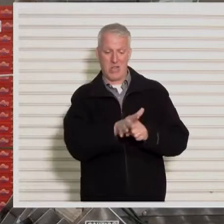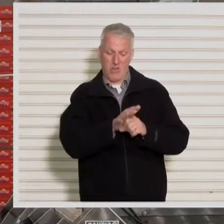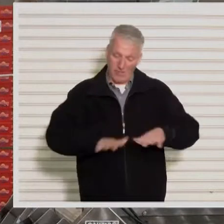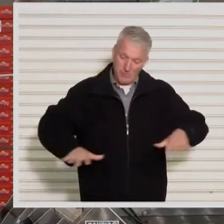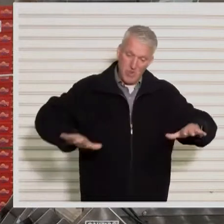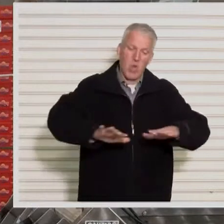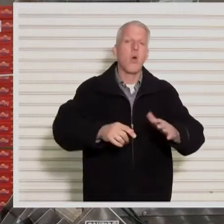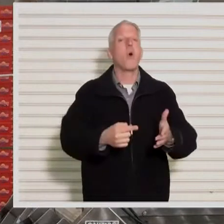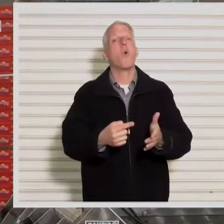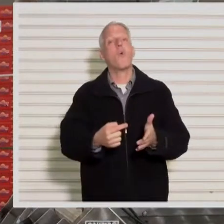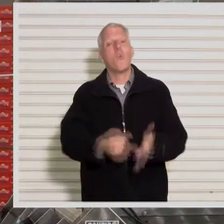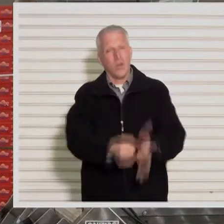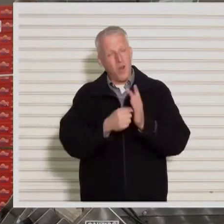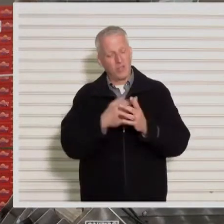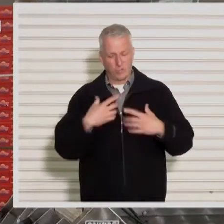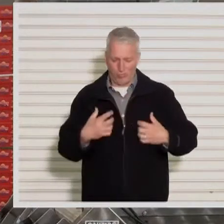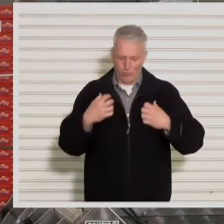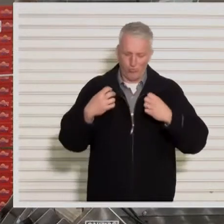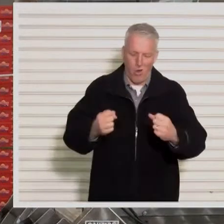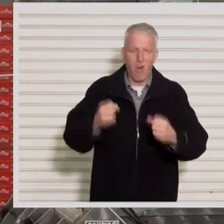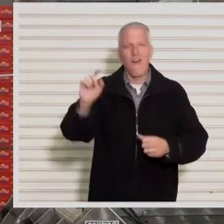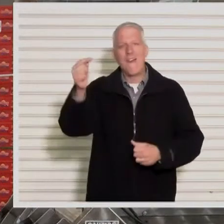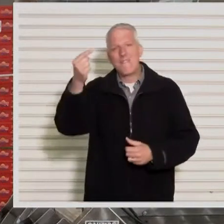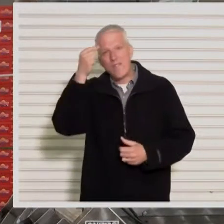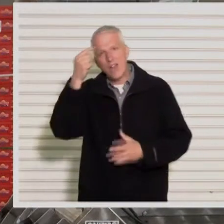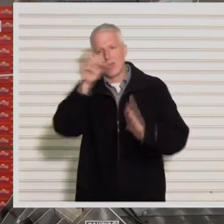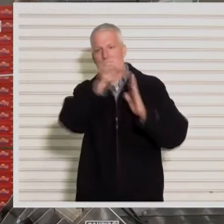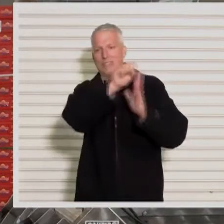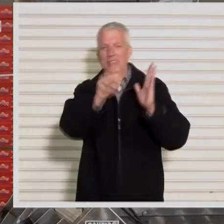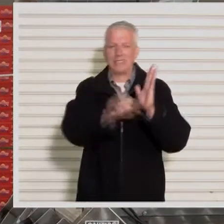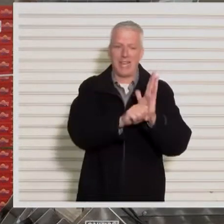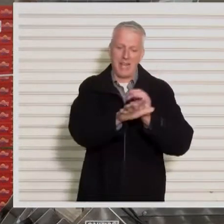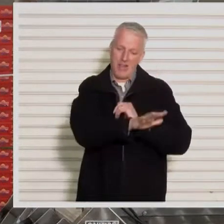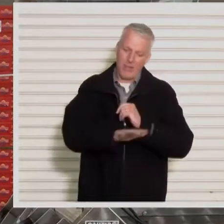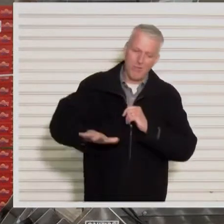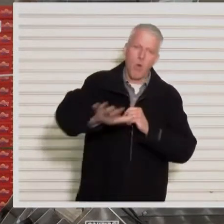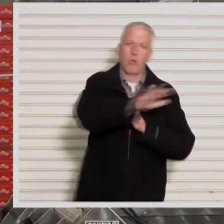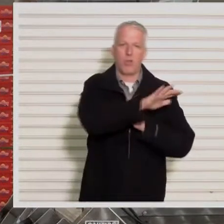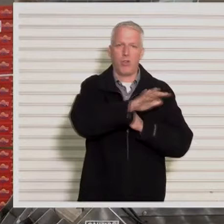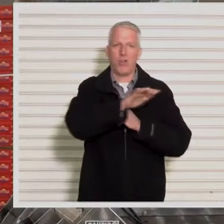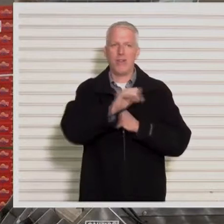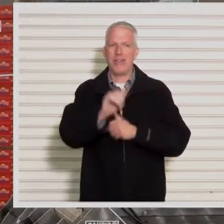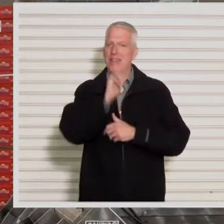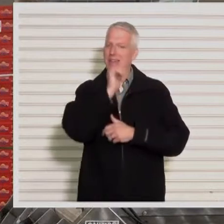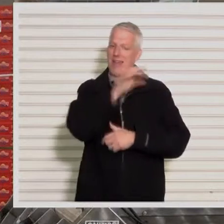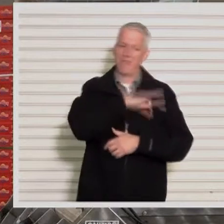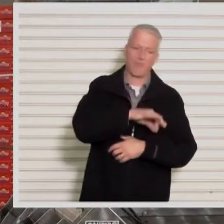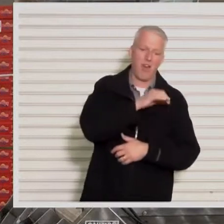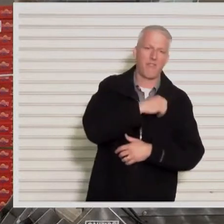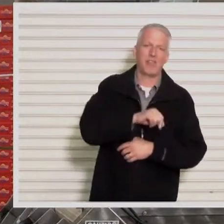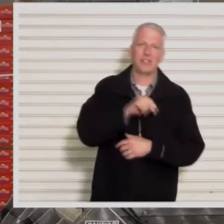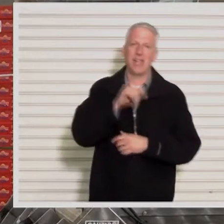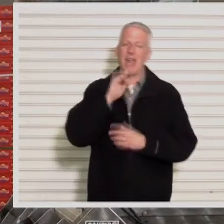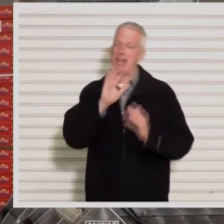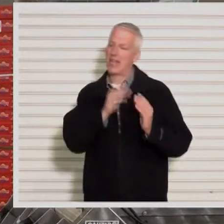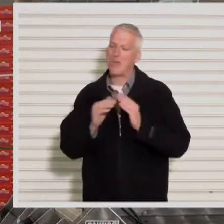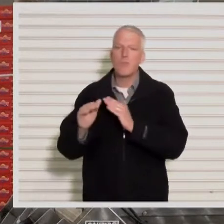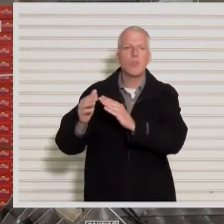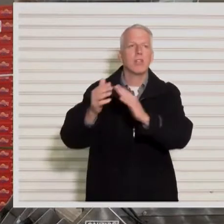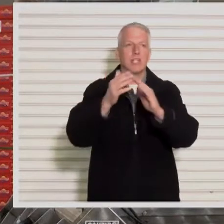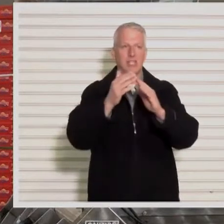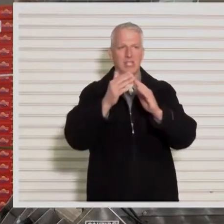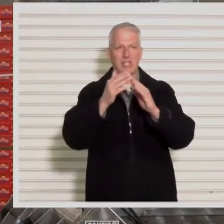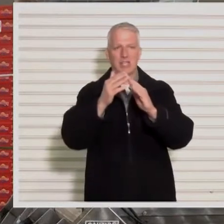a strong federal, state, local, nonprofit, and